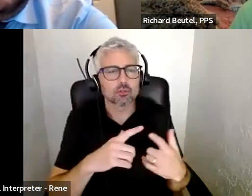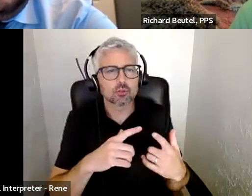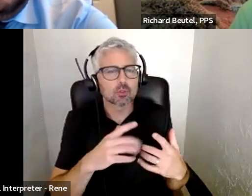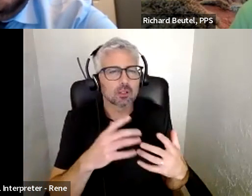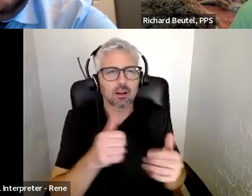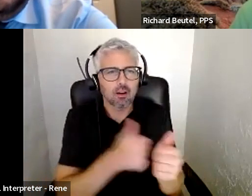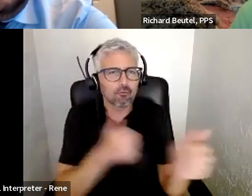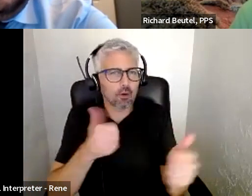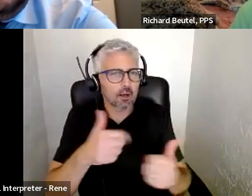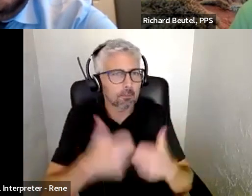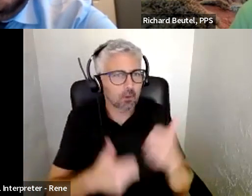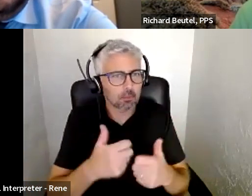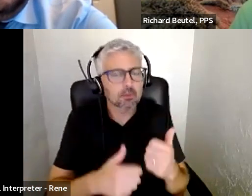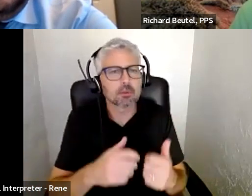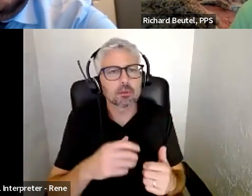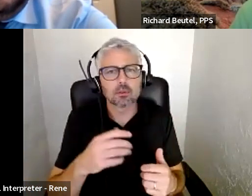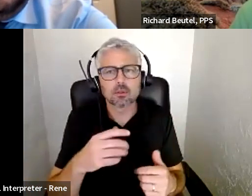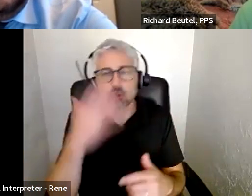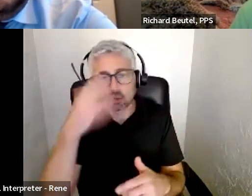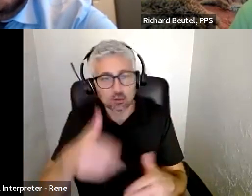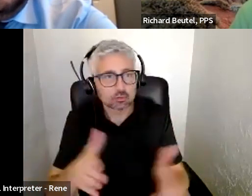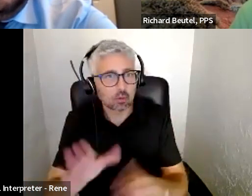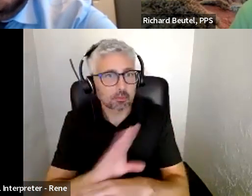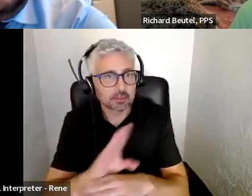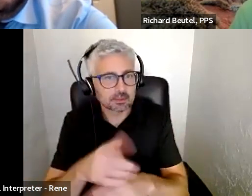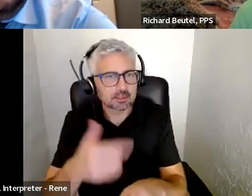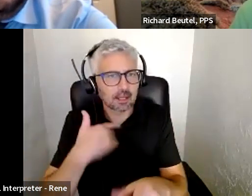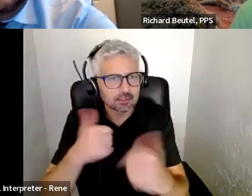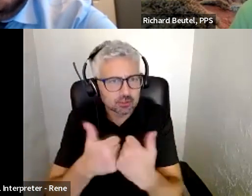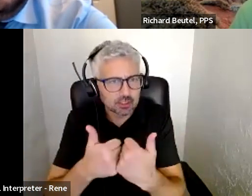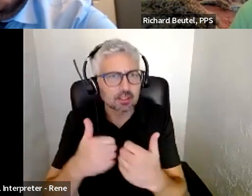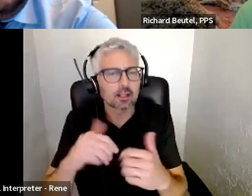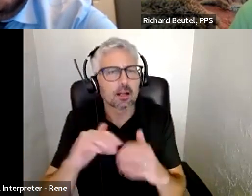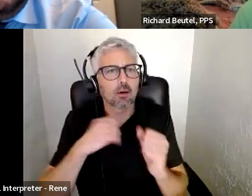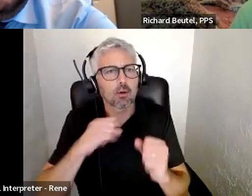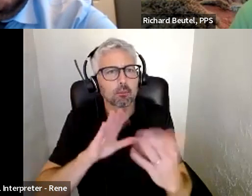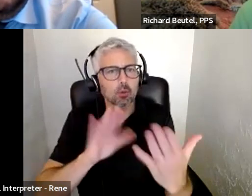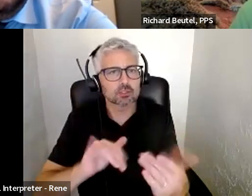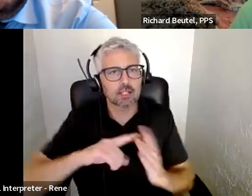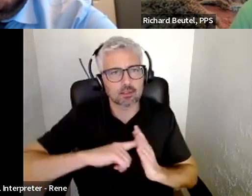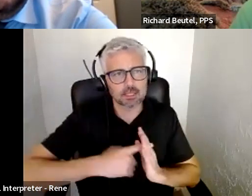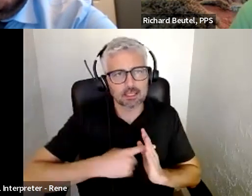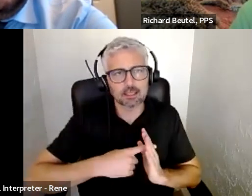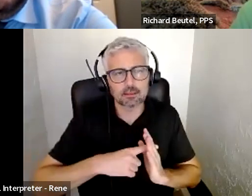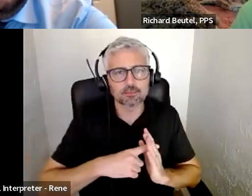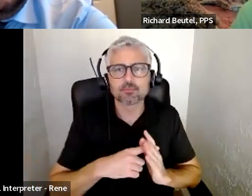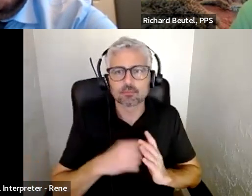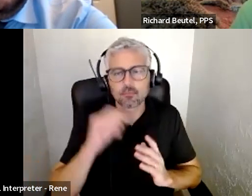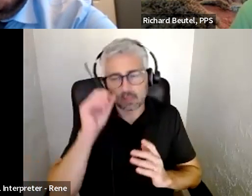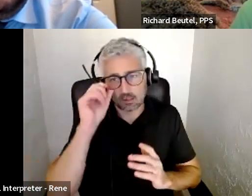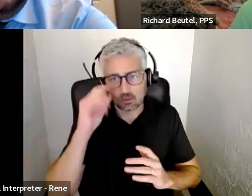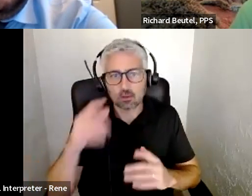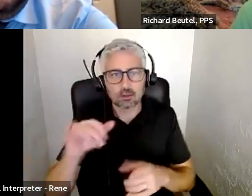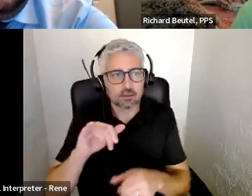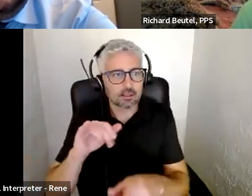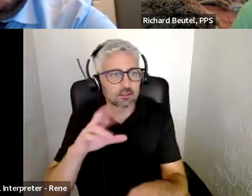could address the challenges that smaller businesses would face on the front end would be helpful to us, particularly as we're trying to do exactly what